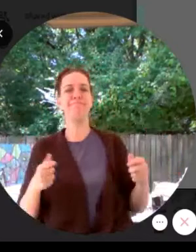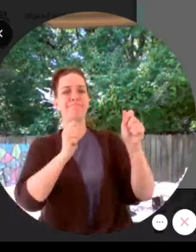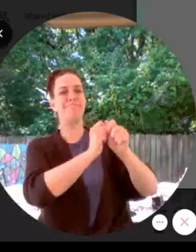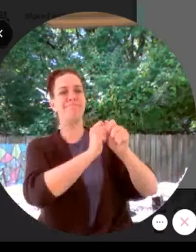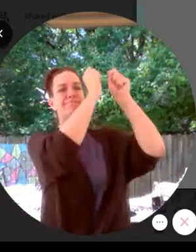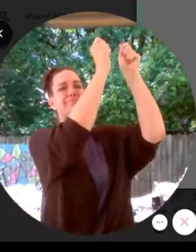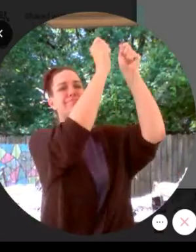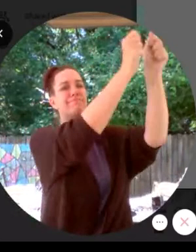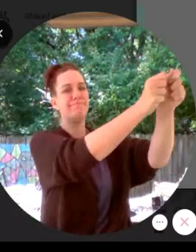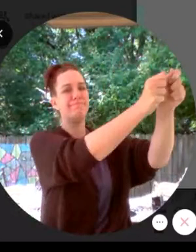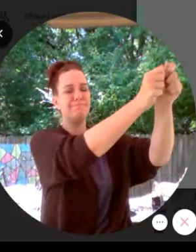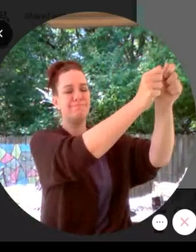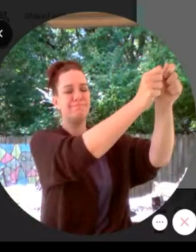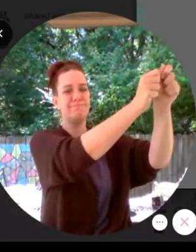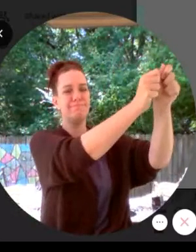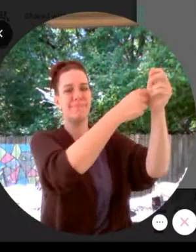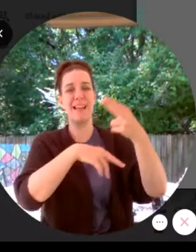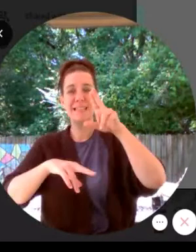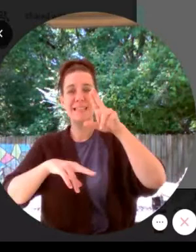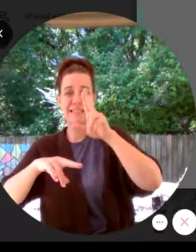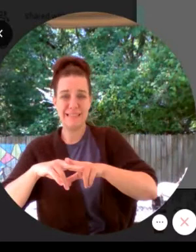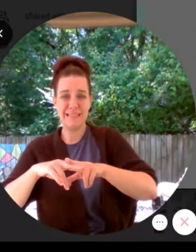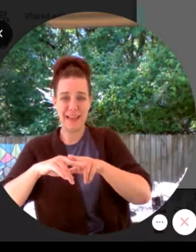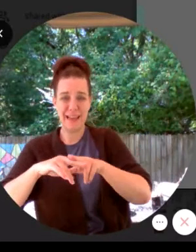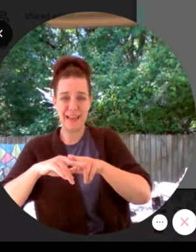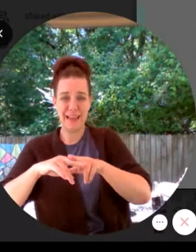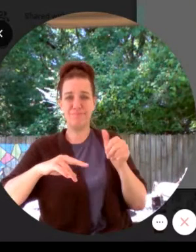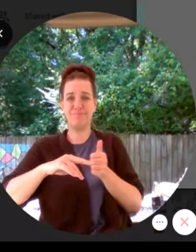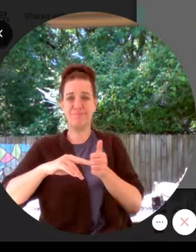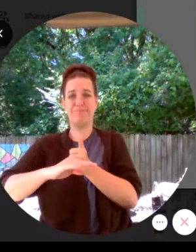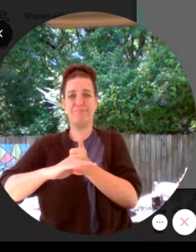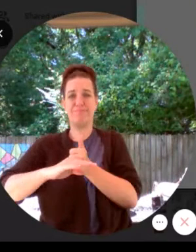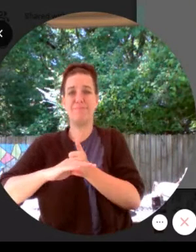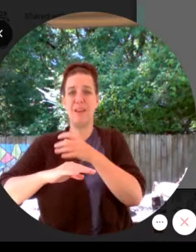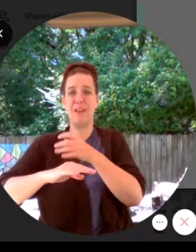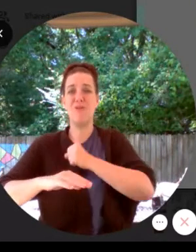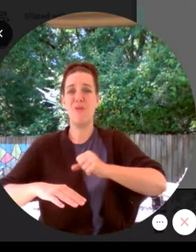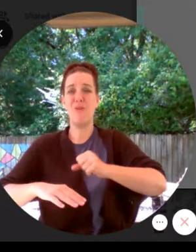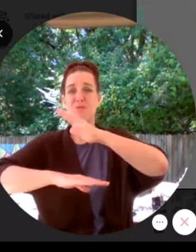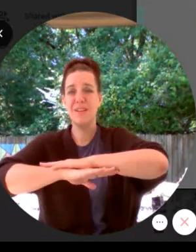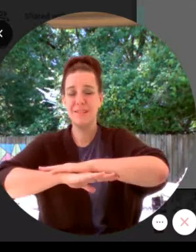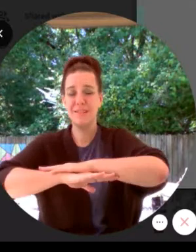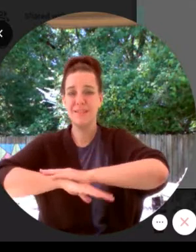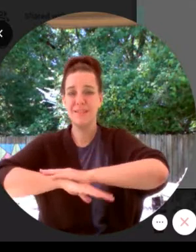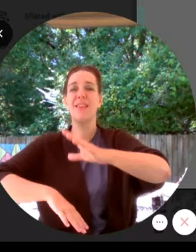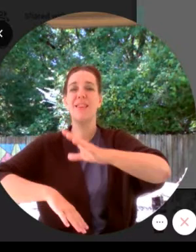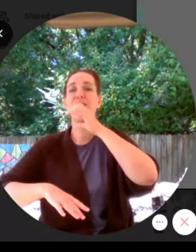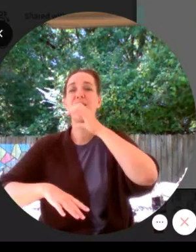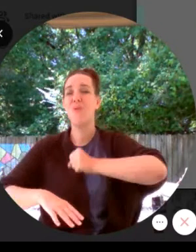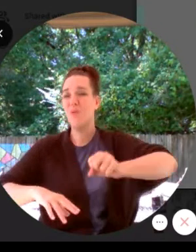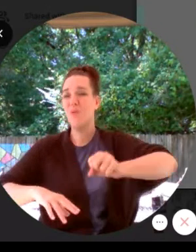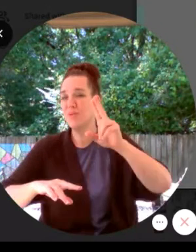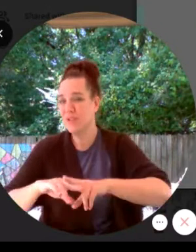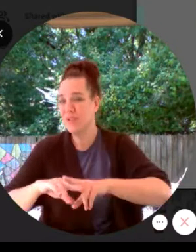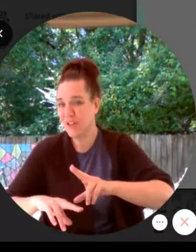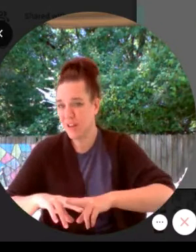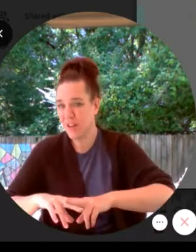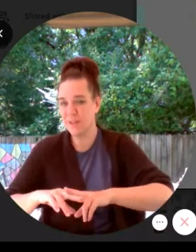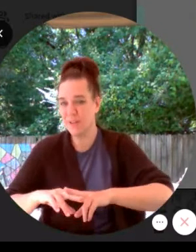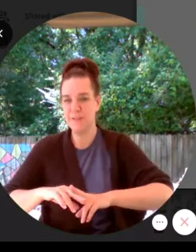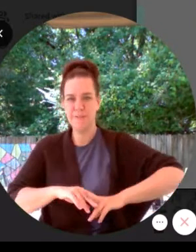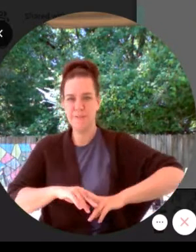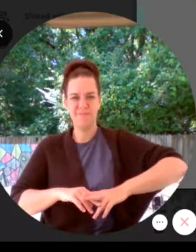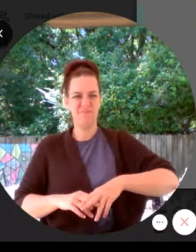sat behind the old desk. In the old chair, Bertrand